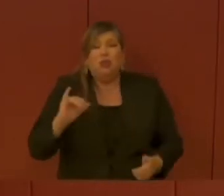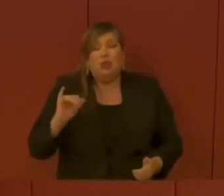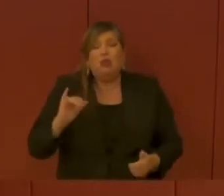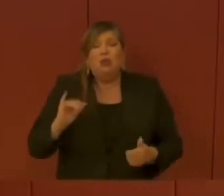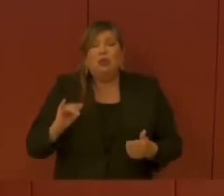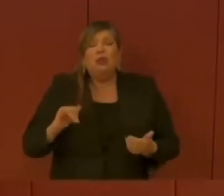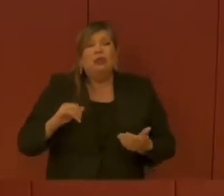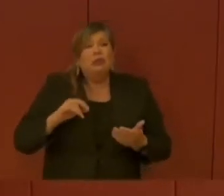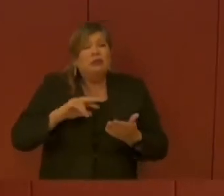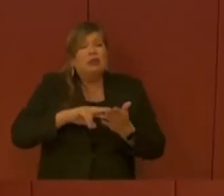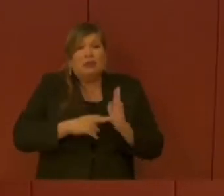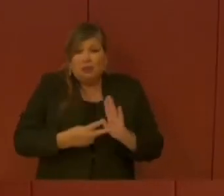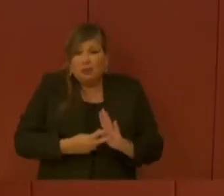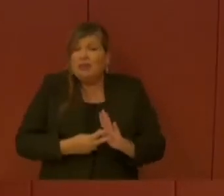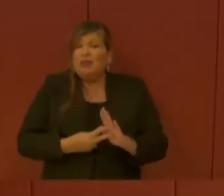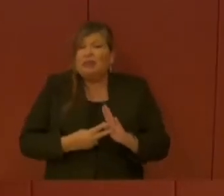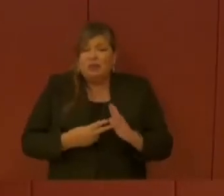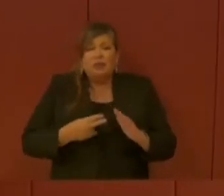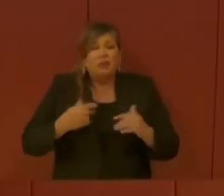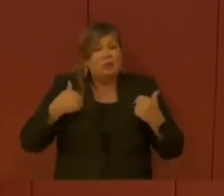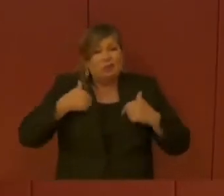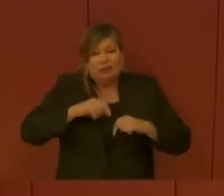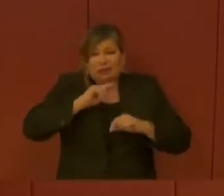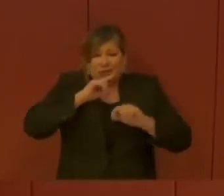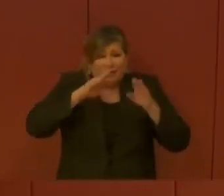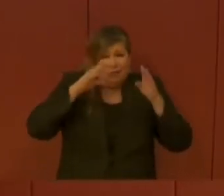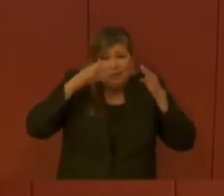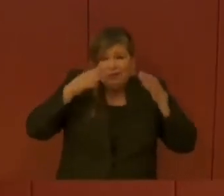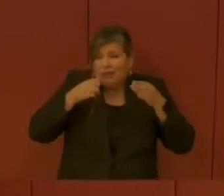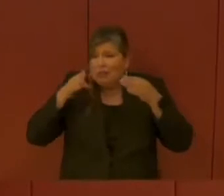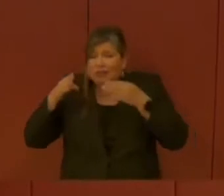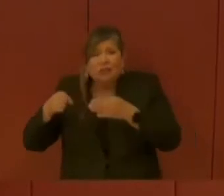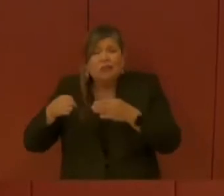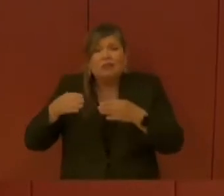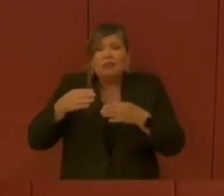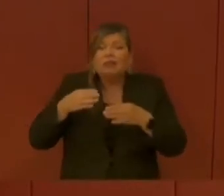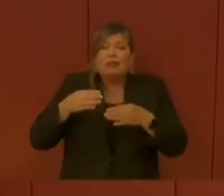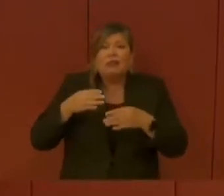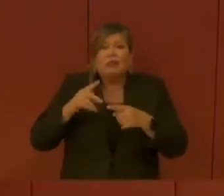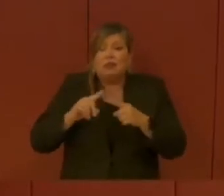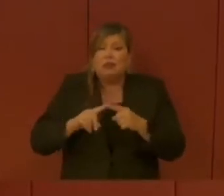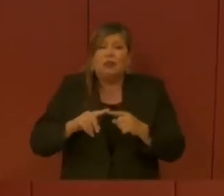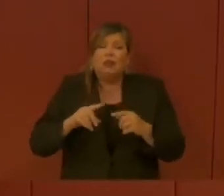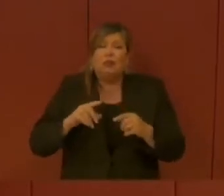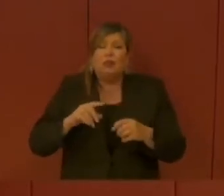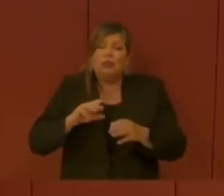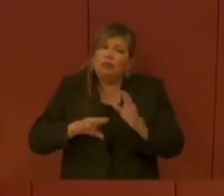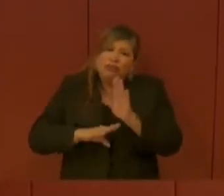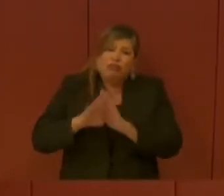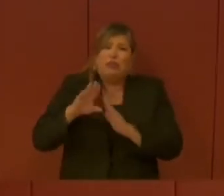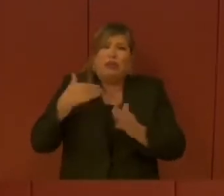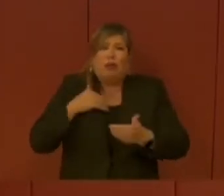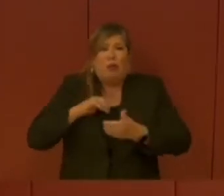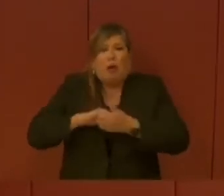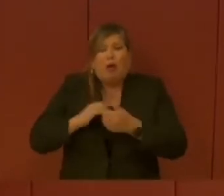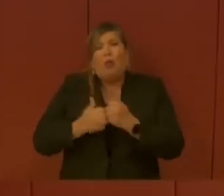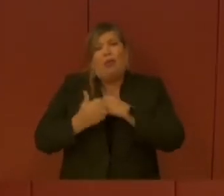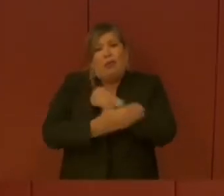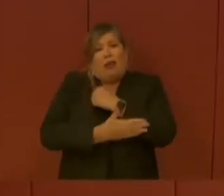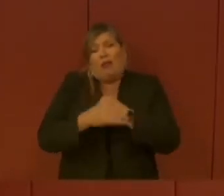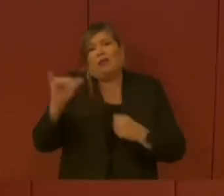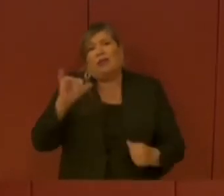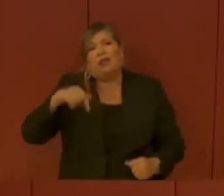means efforts along those lines and continuing the incredible partnerships with counties like this.